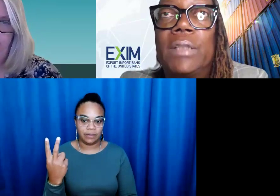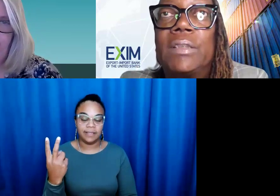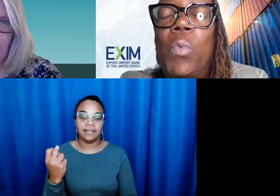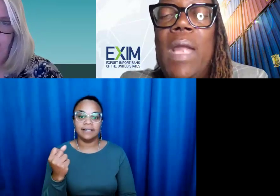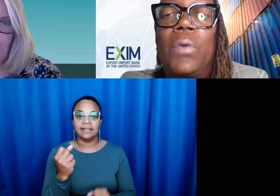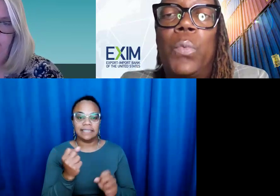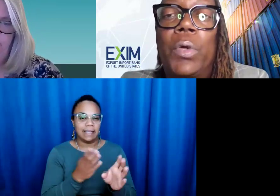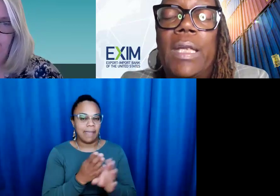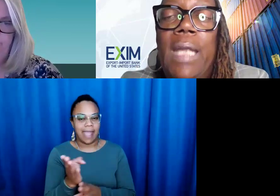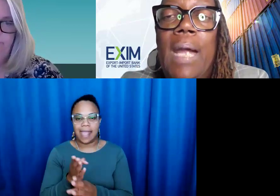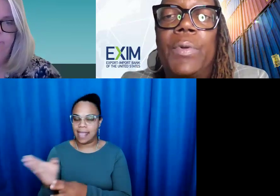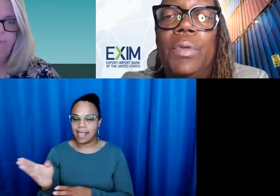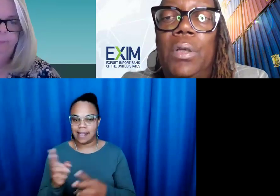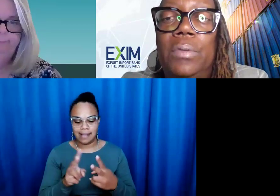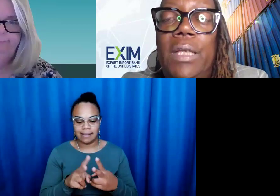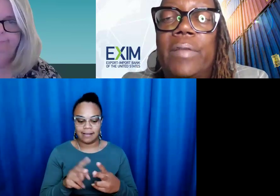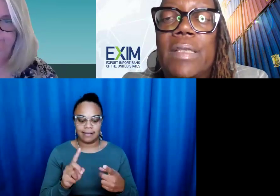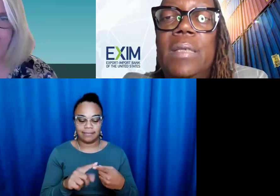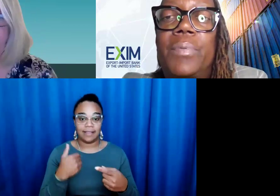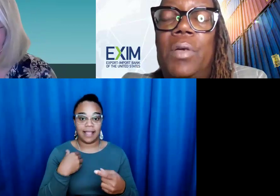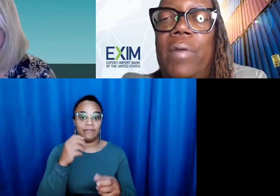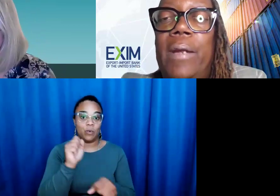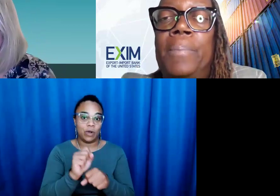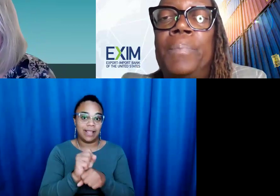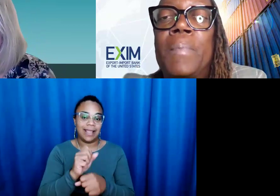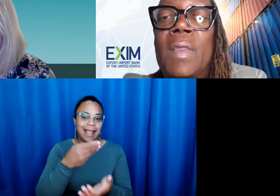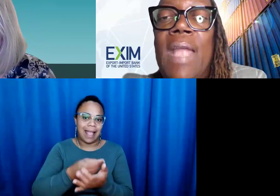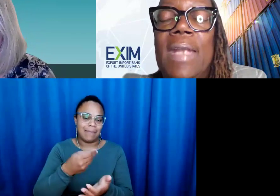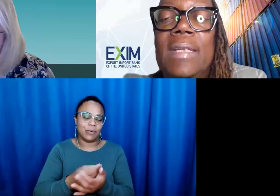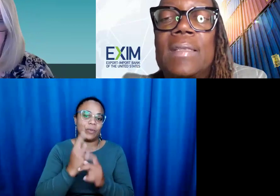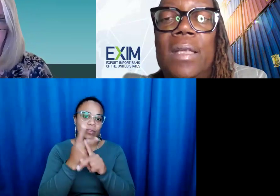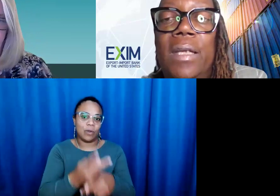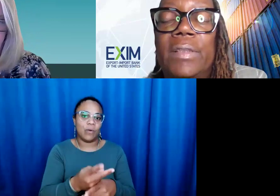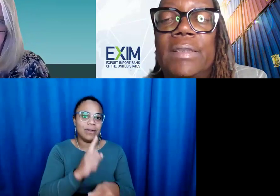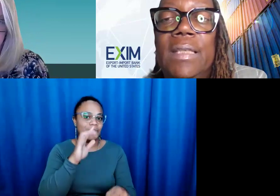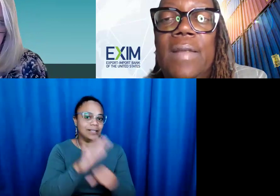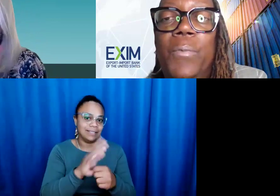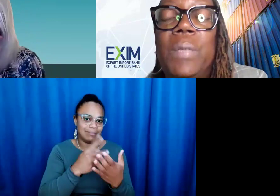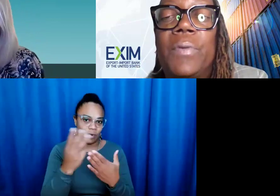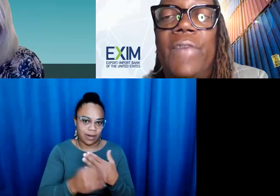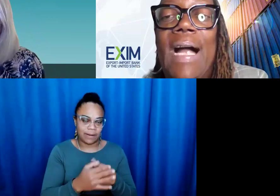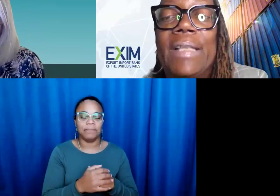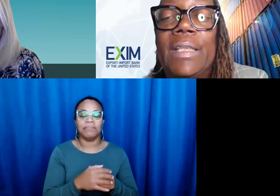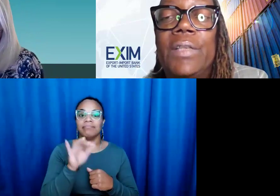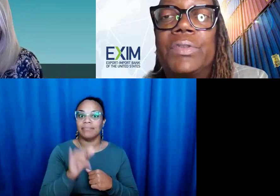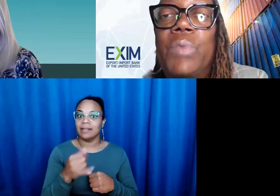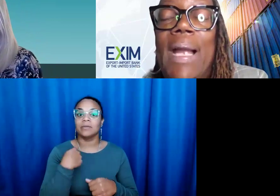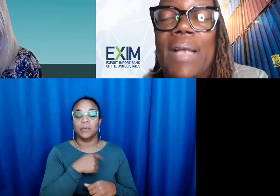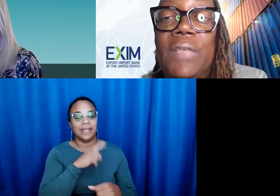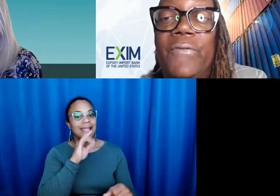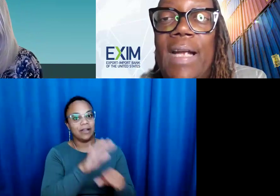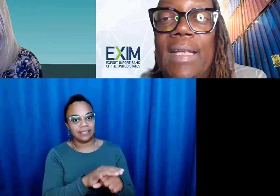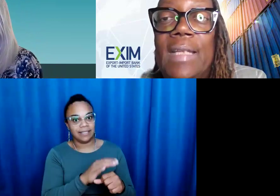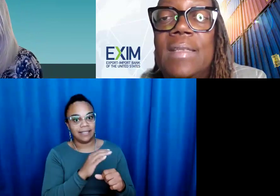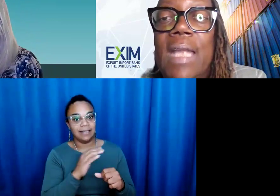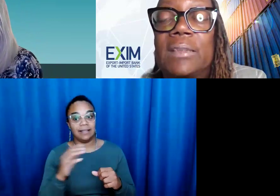main ones. So we have a working capital loan guarantee program. That is a guarantee that we provide lenders who